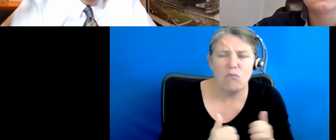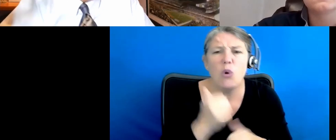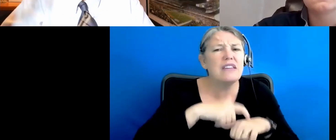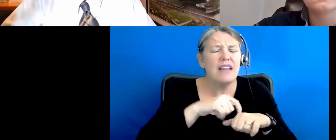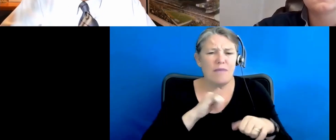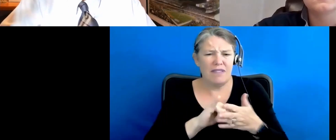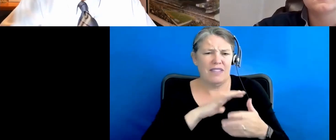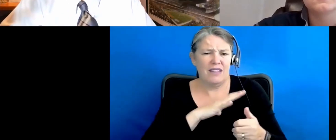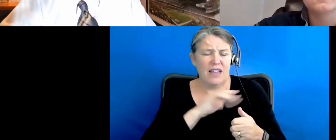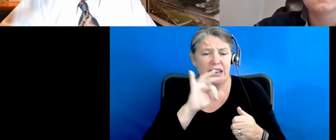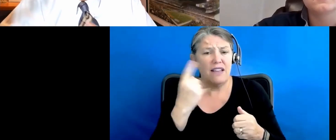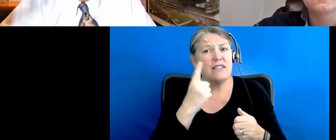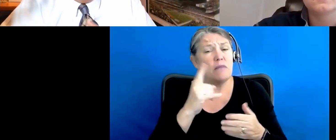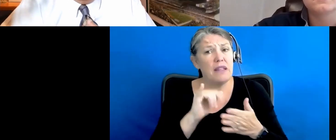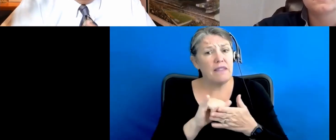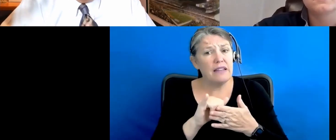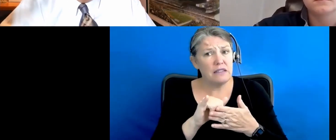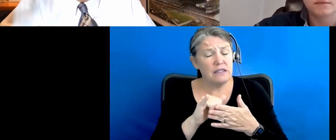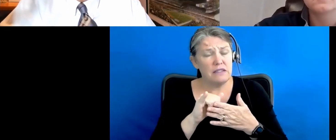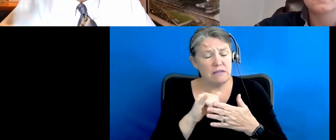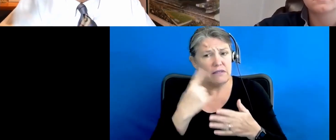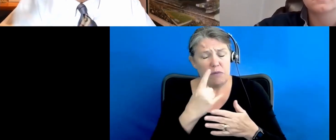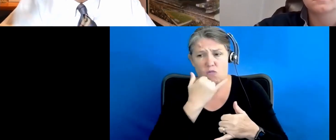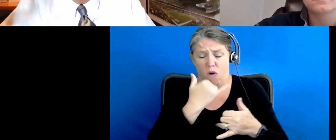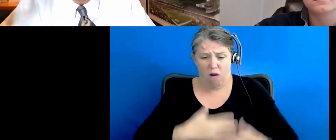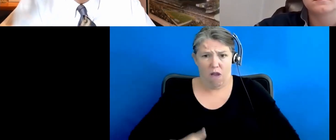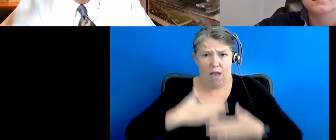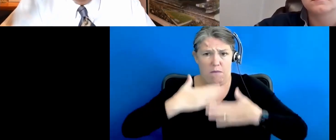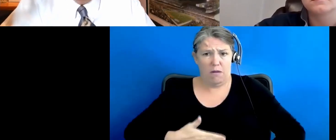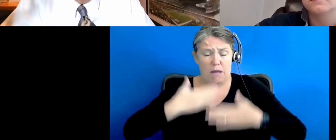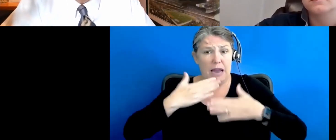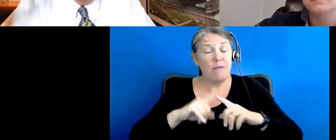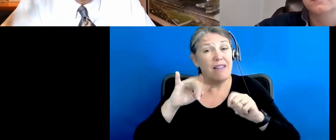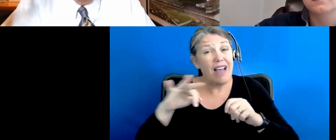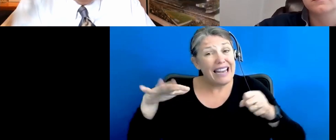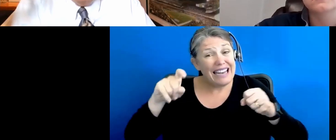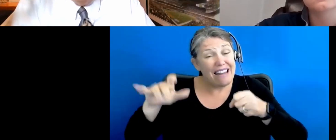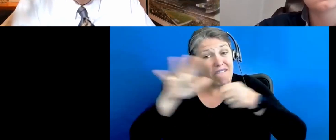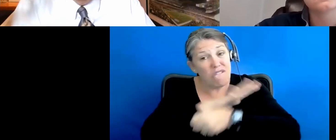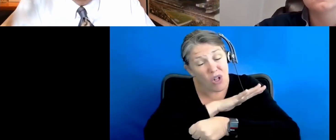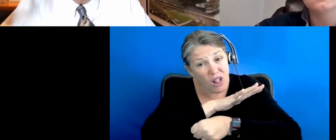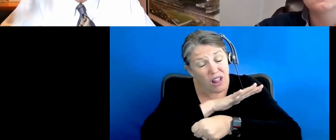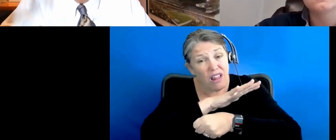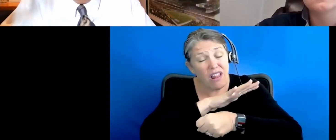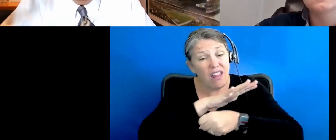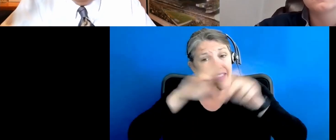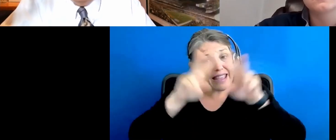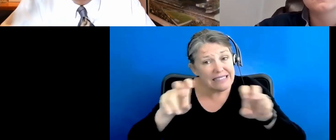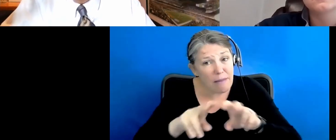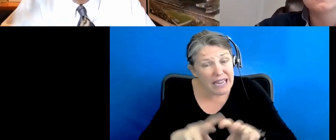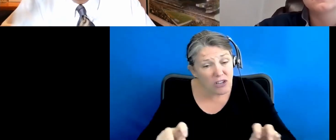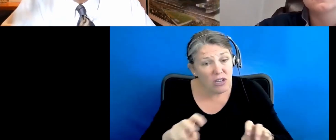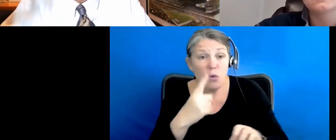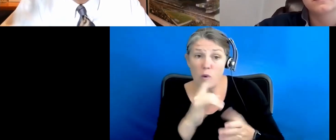something that is affecting my upper body. But if I need a full and complete physical examination, one that you